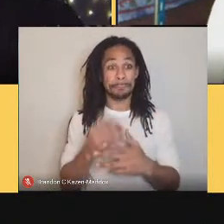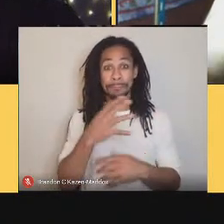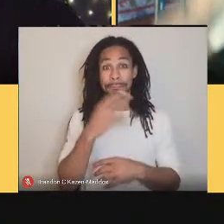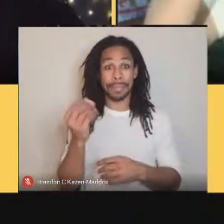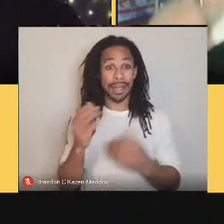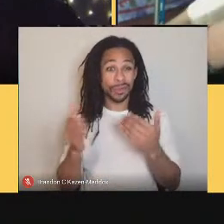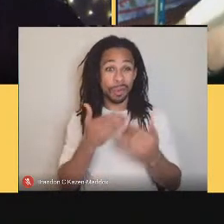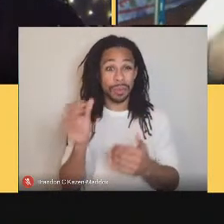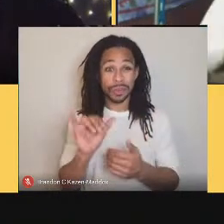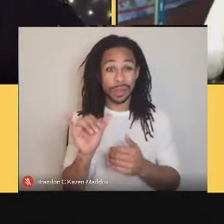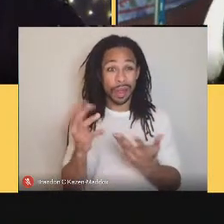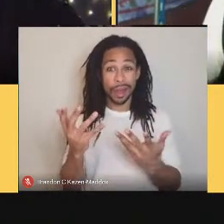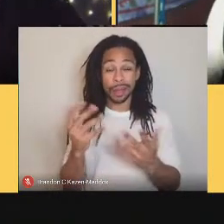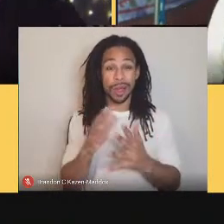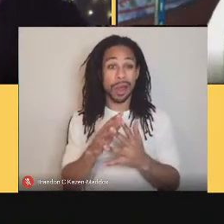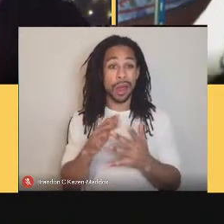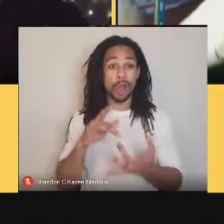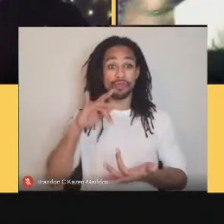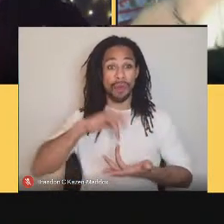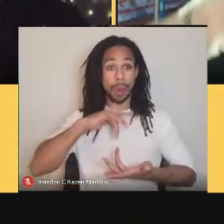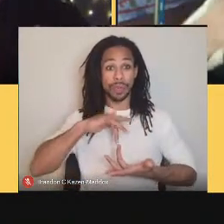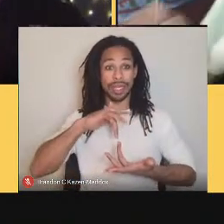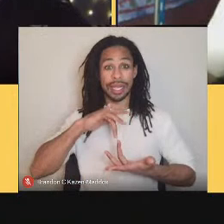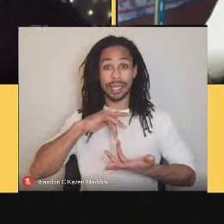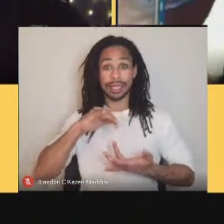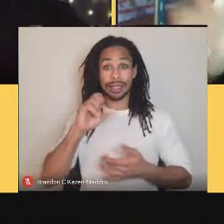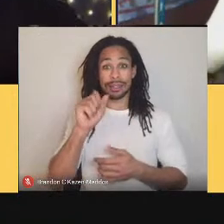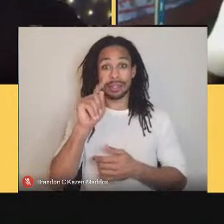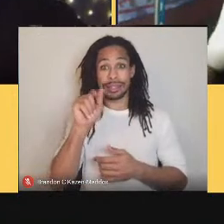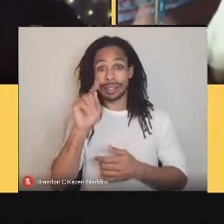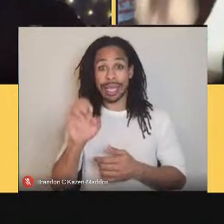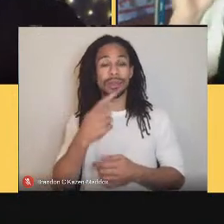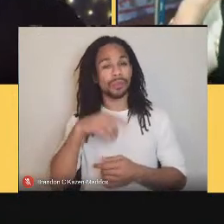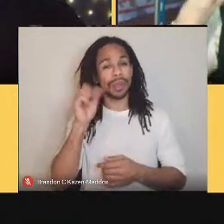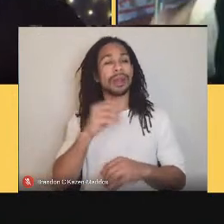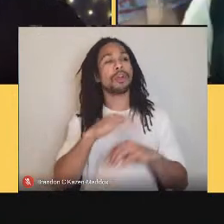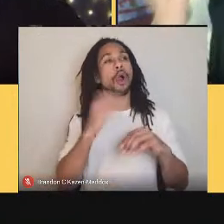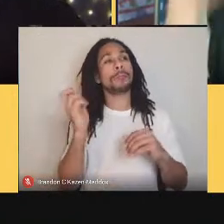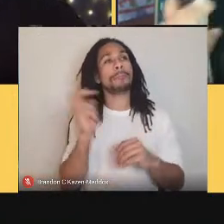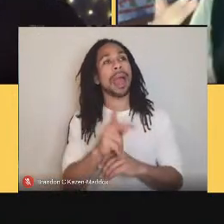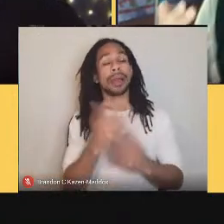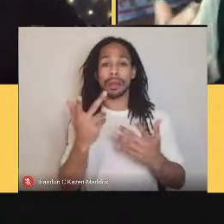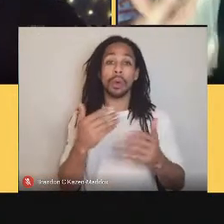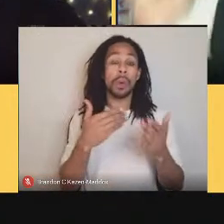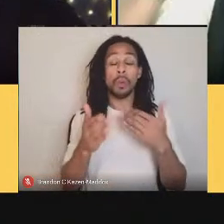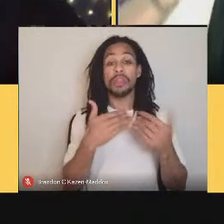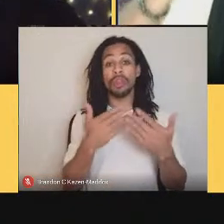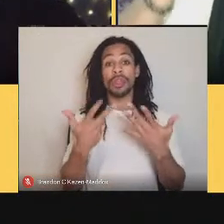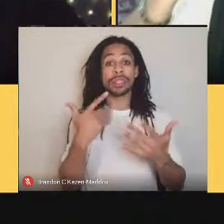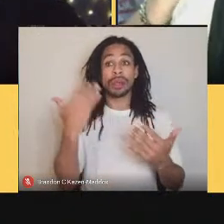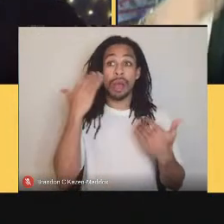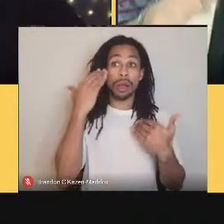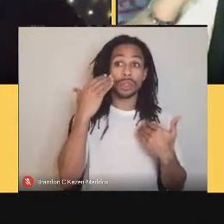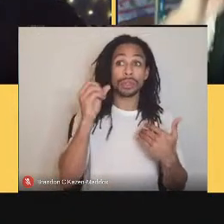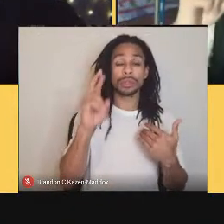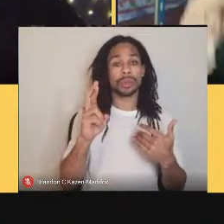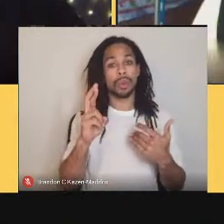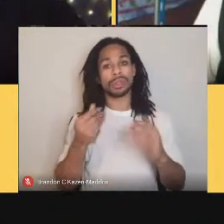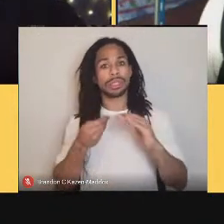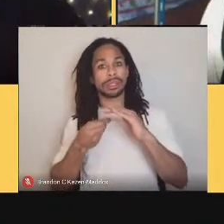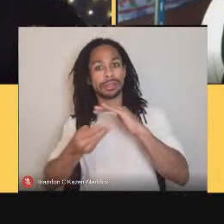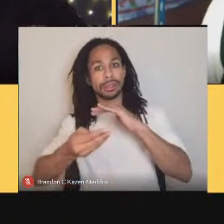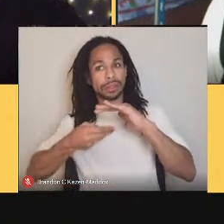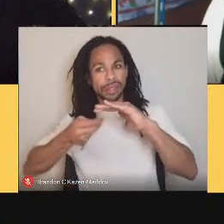kind of like this grounding state that we can always kind of call back upon, whether it's conscious or sub or something more subconscious, really